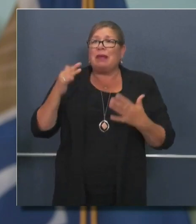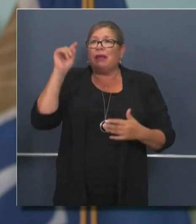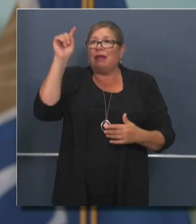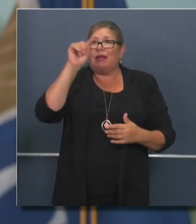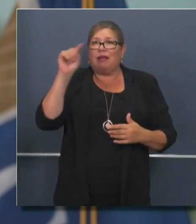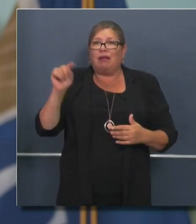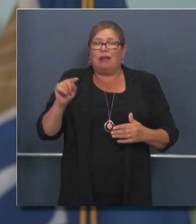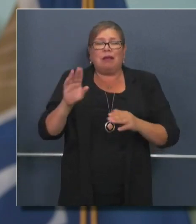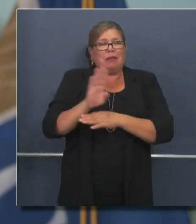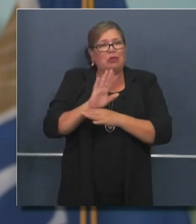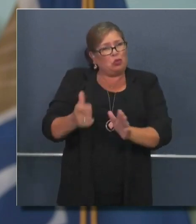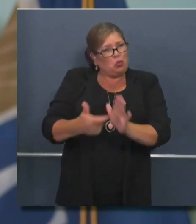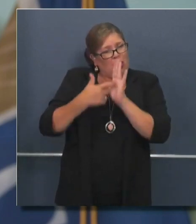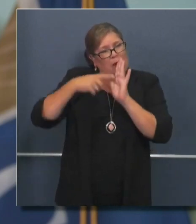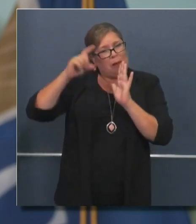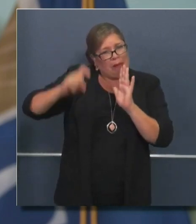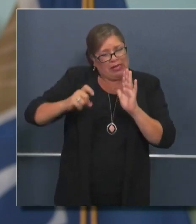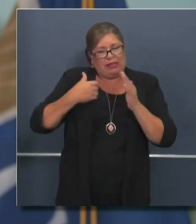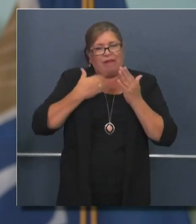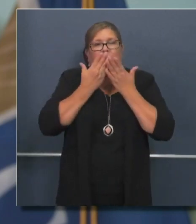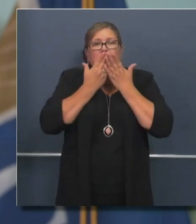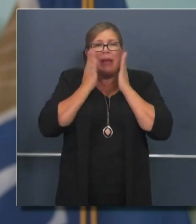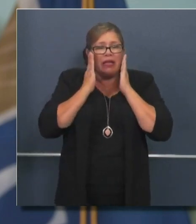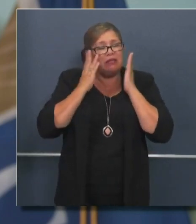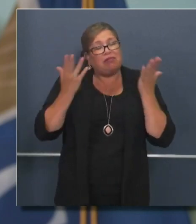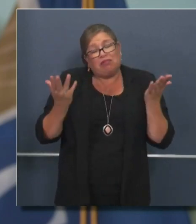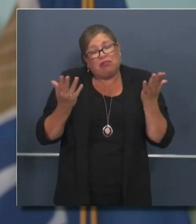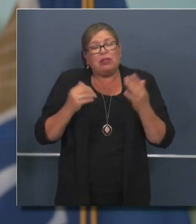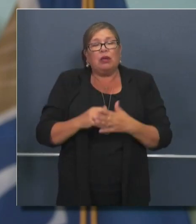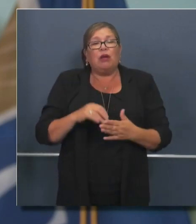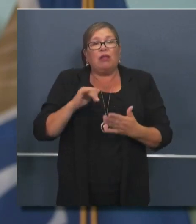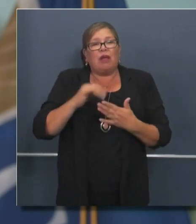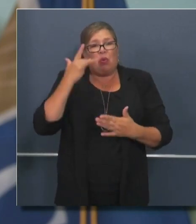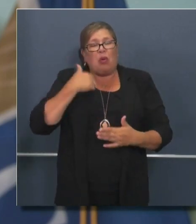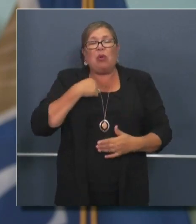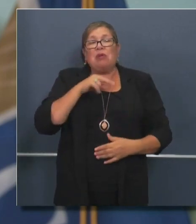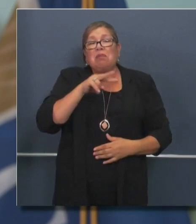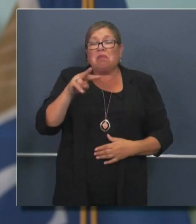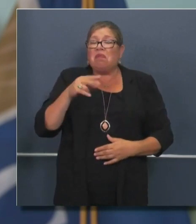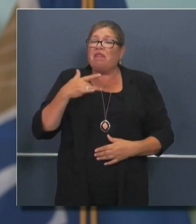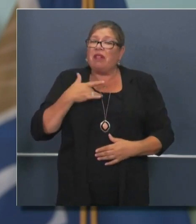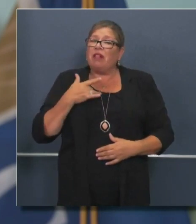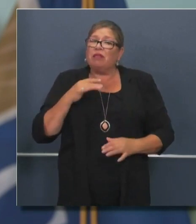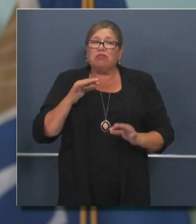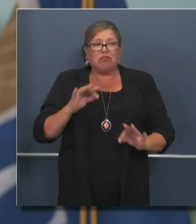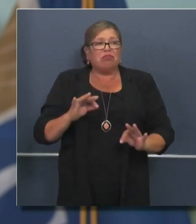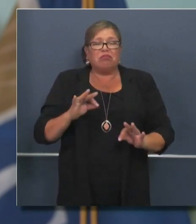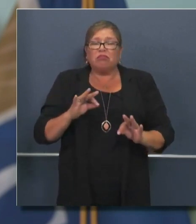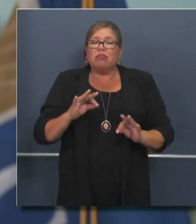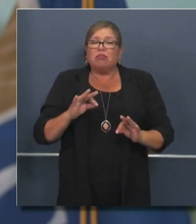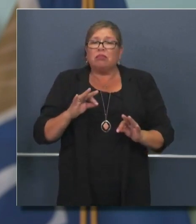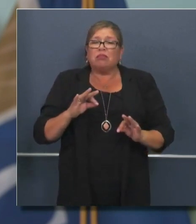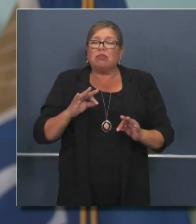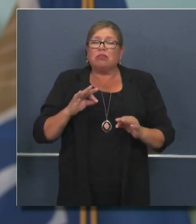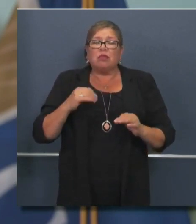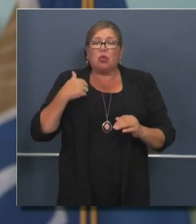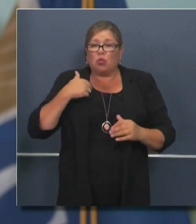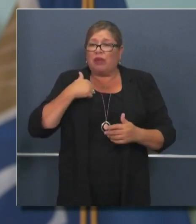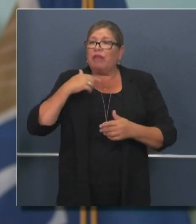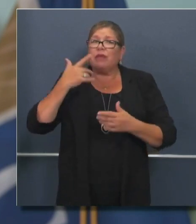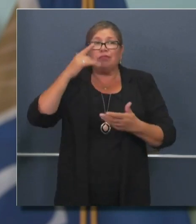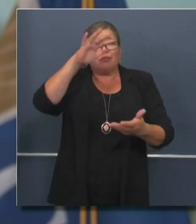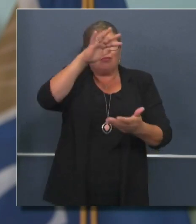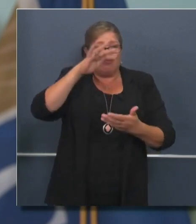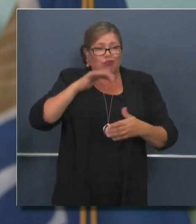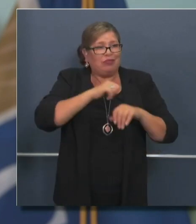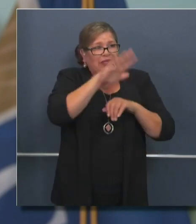businesses and certain customer engagements. And that's why, again, we're very pleased with the pace of the procurement under